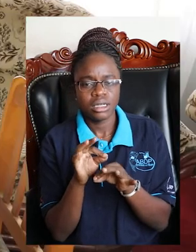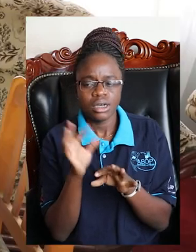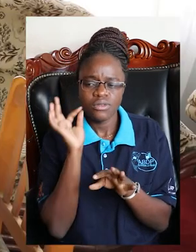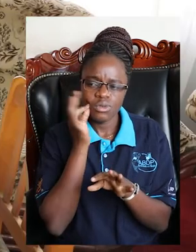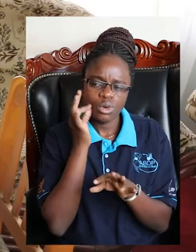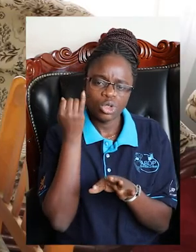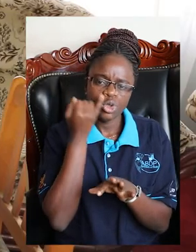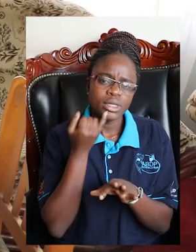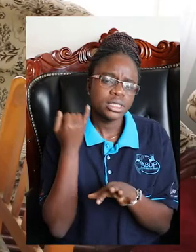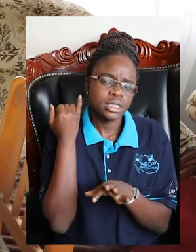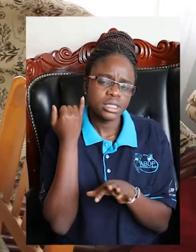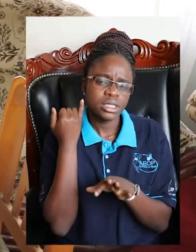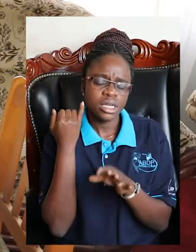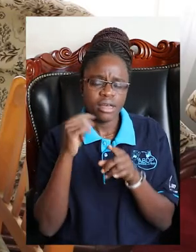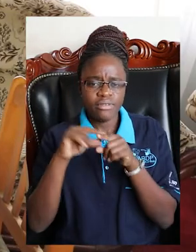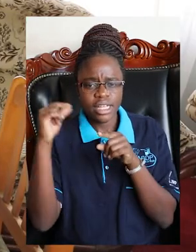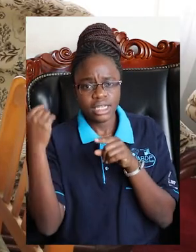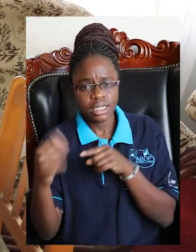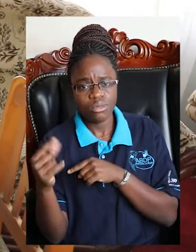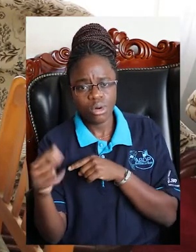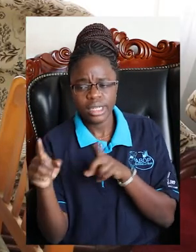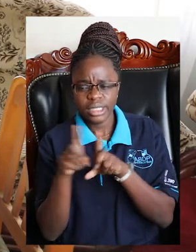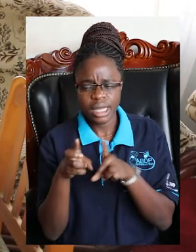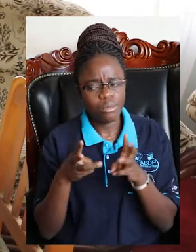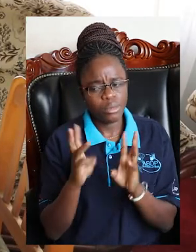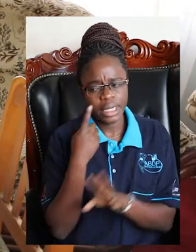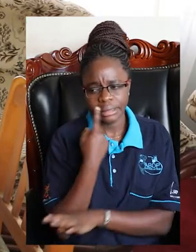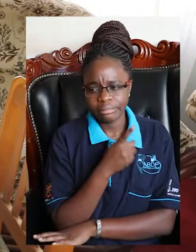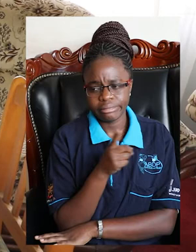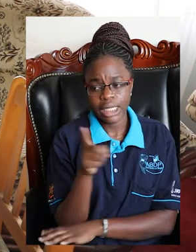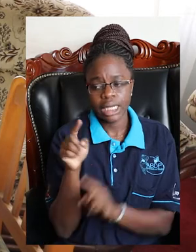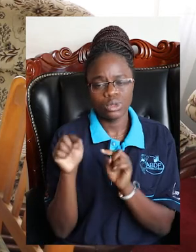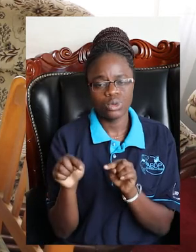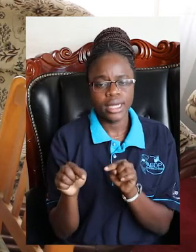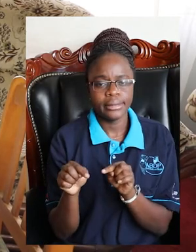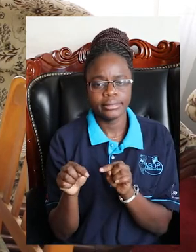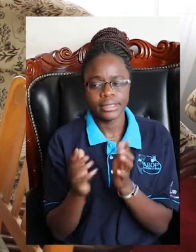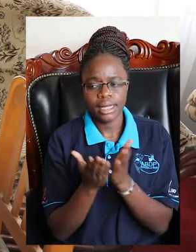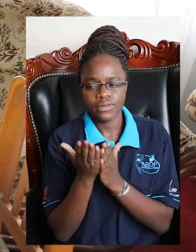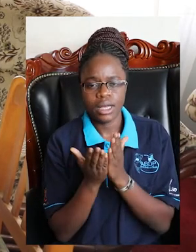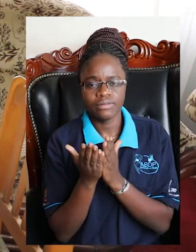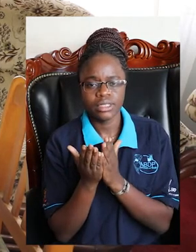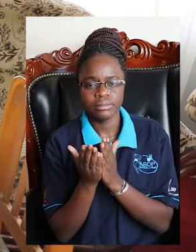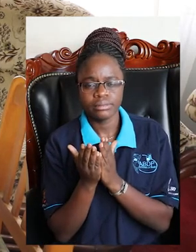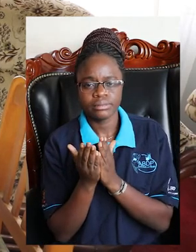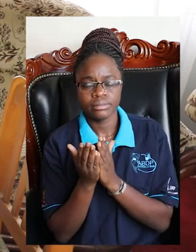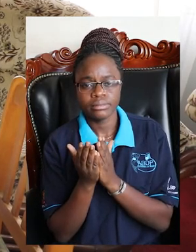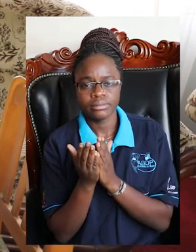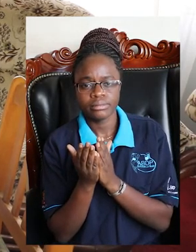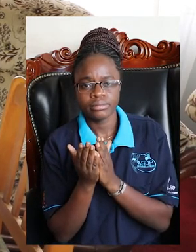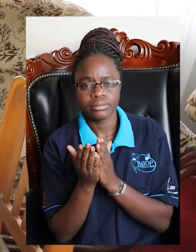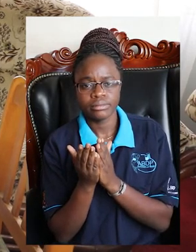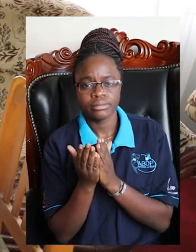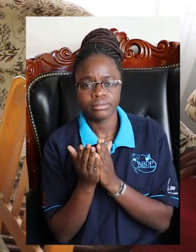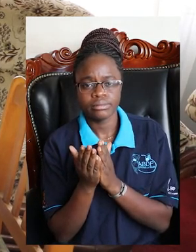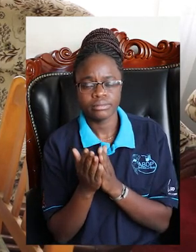serve with fruit juice, you can serve with vegetables, just as we've done. And then your snack is good to go.